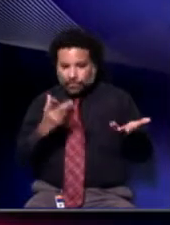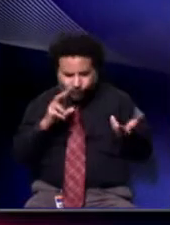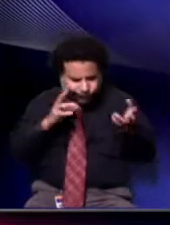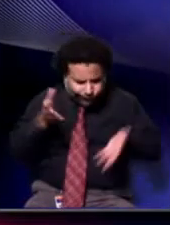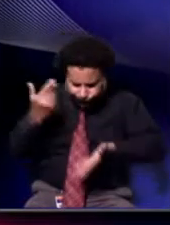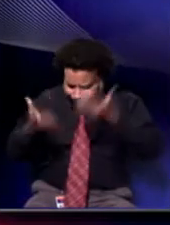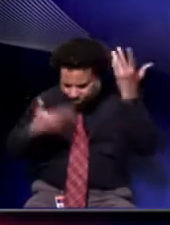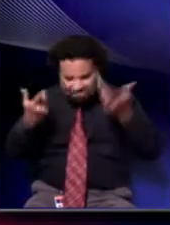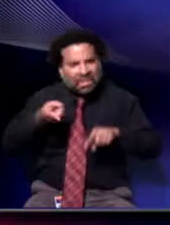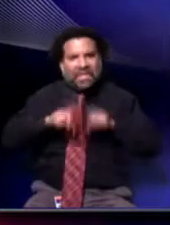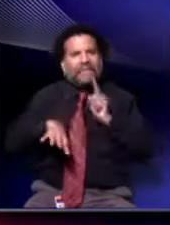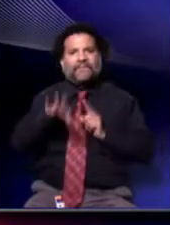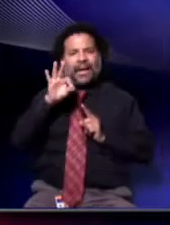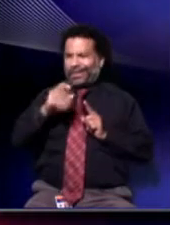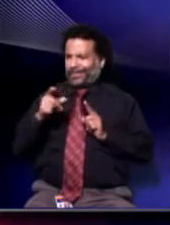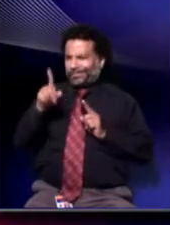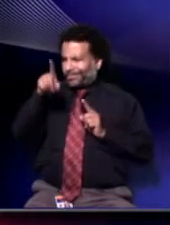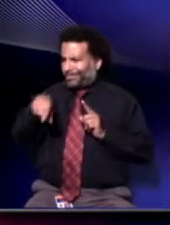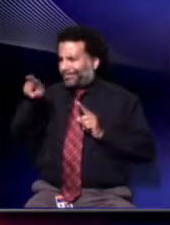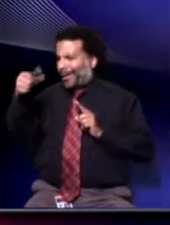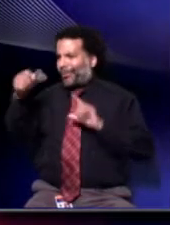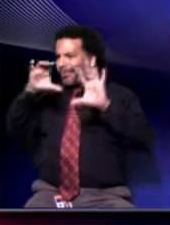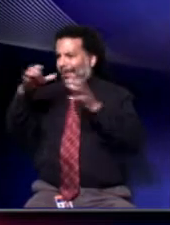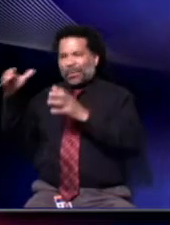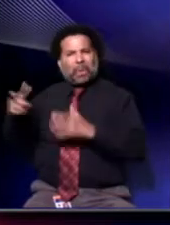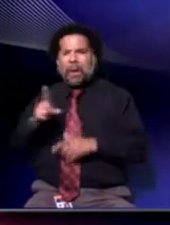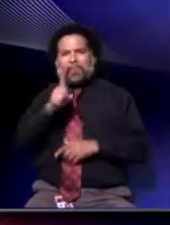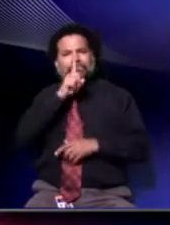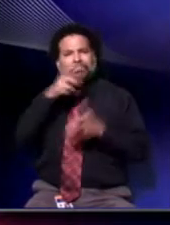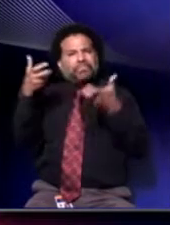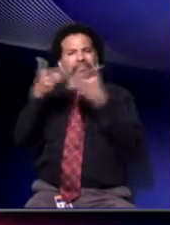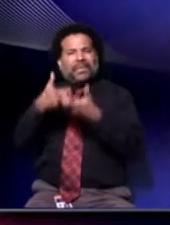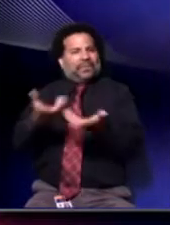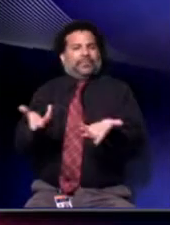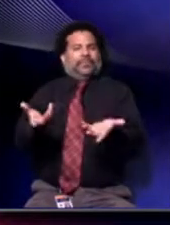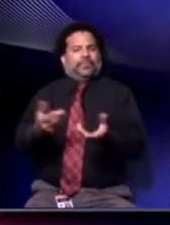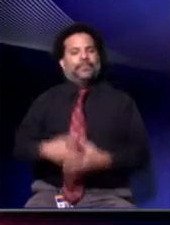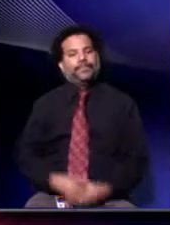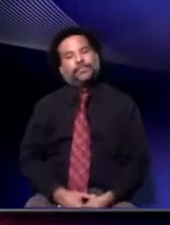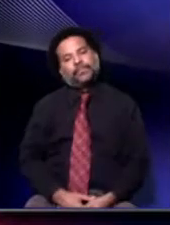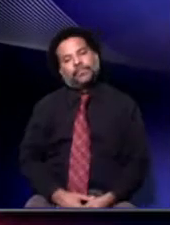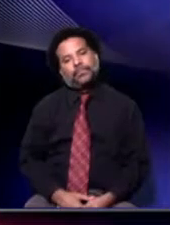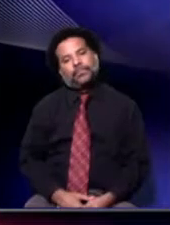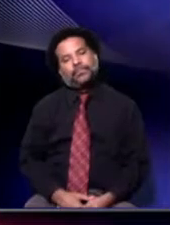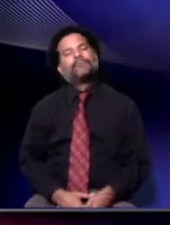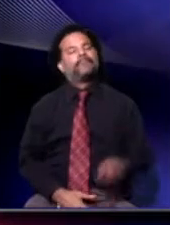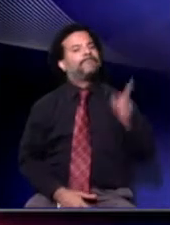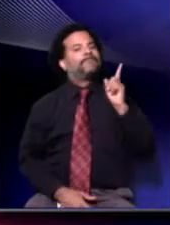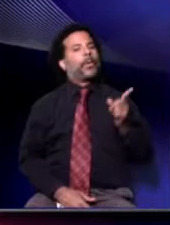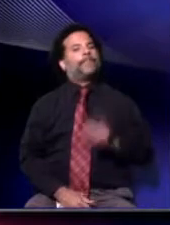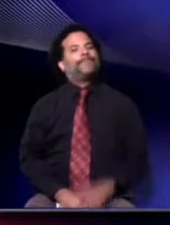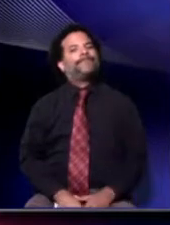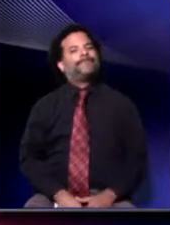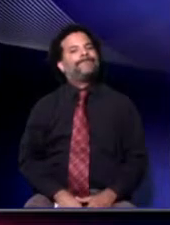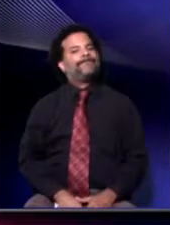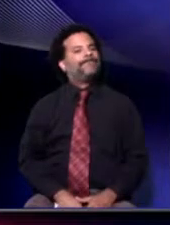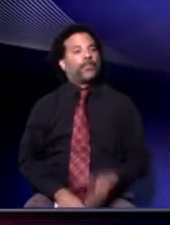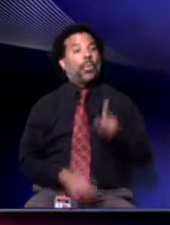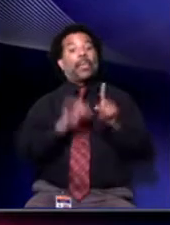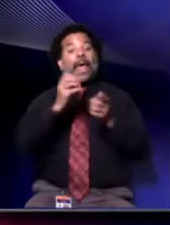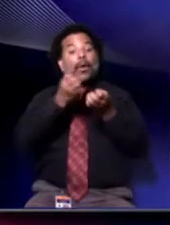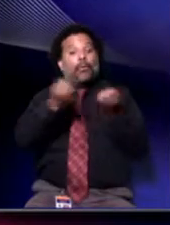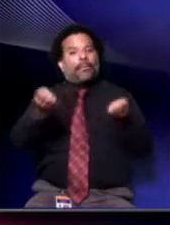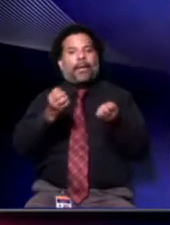these Sure. other categories, it wouldn't fit in the other categories of personal services and employee-related expenses, et cetera. That's true. So that would not be here.